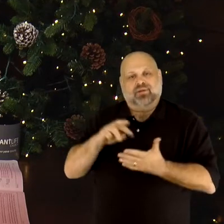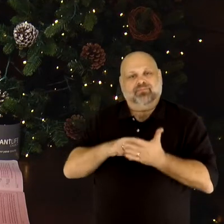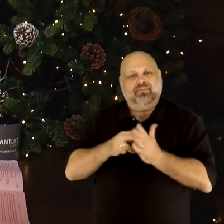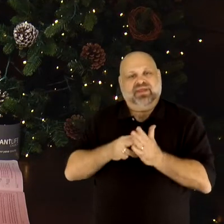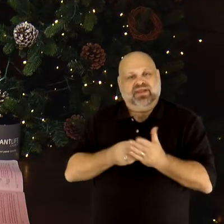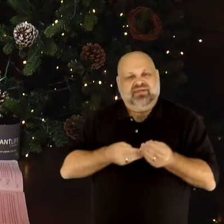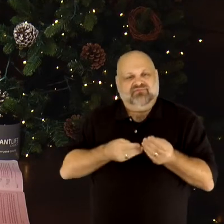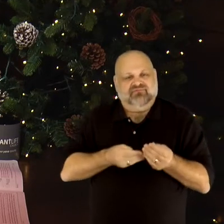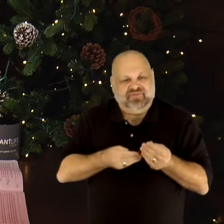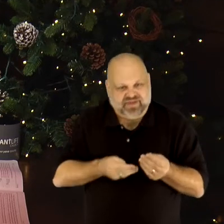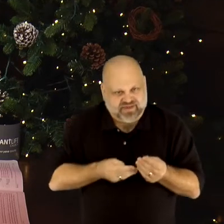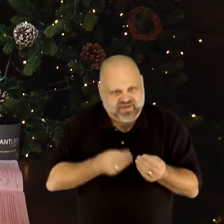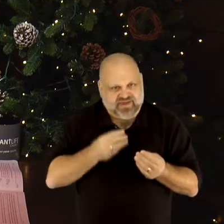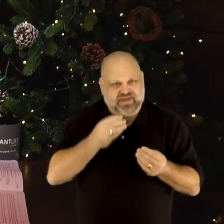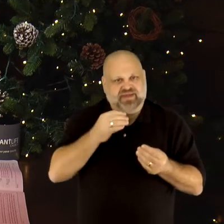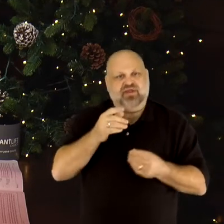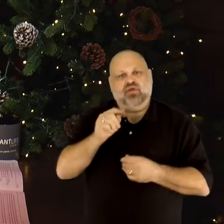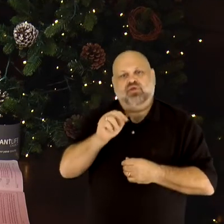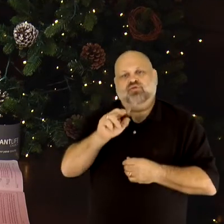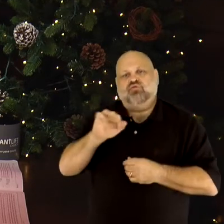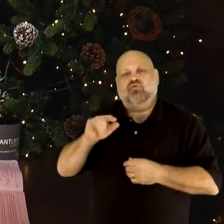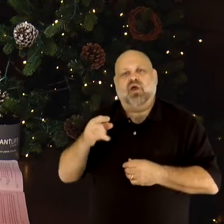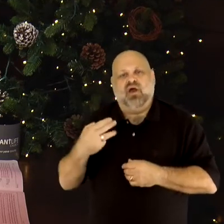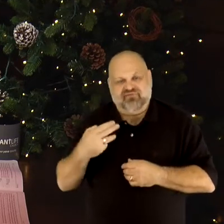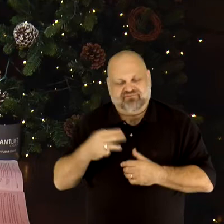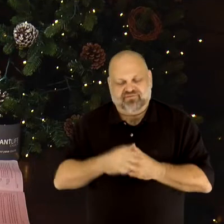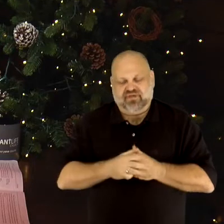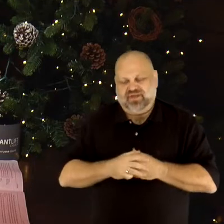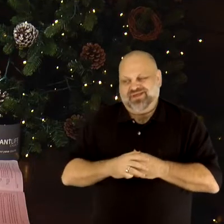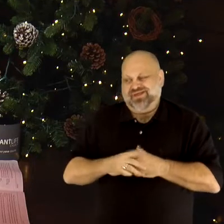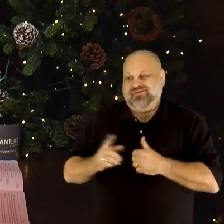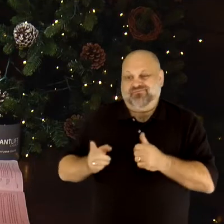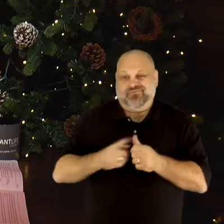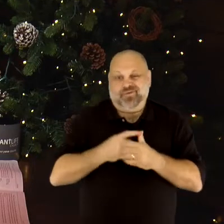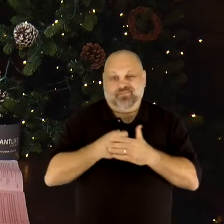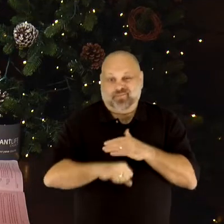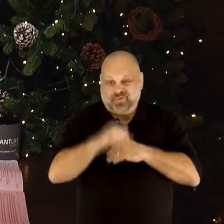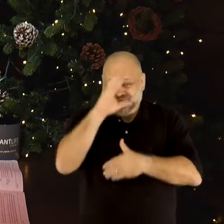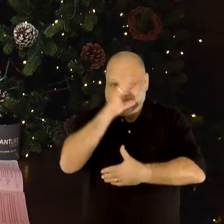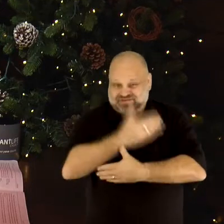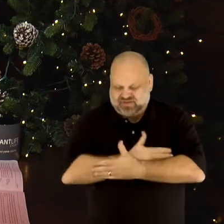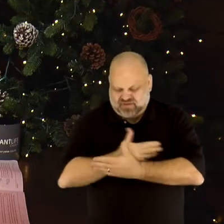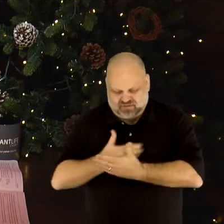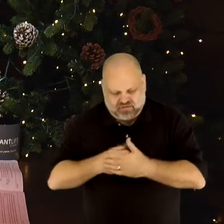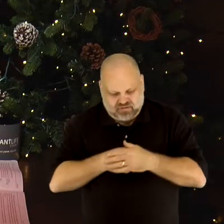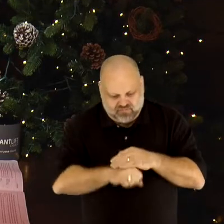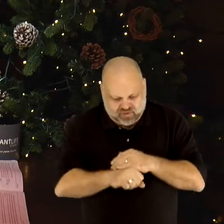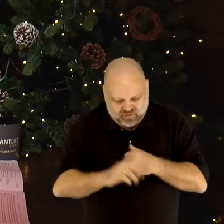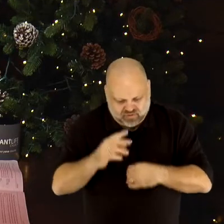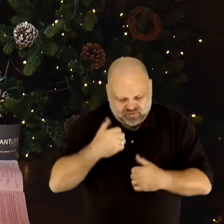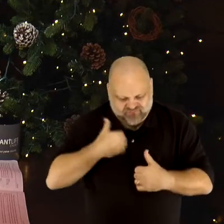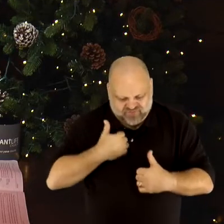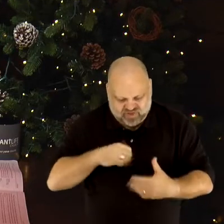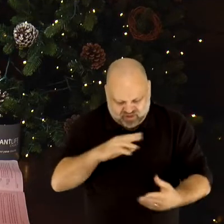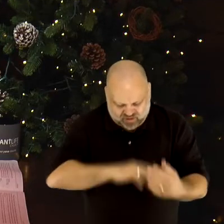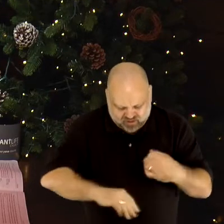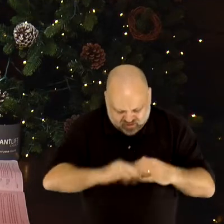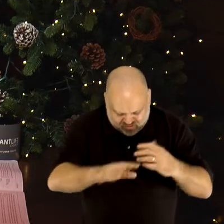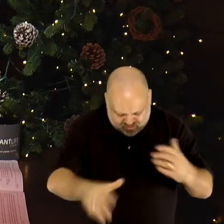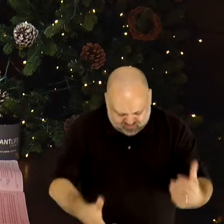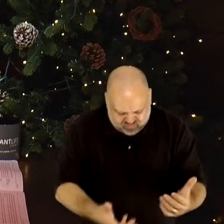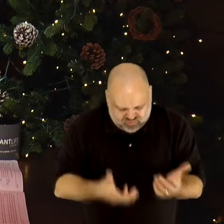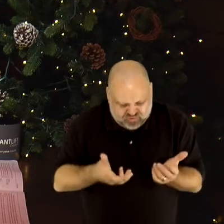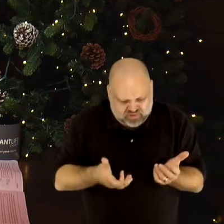trough. She brought forth her firstborn son, wrapped him in swaddling cloth, and laid him